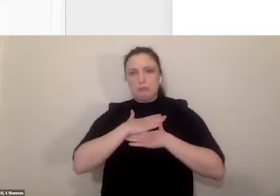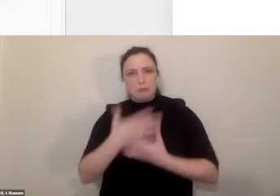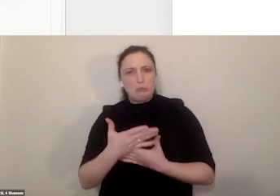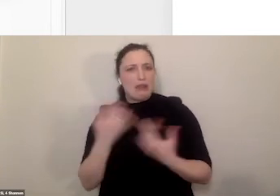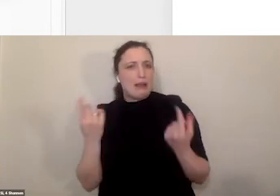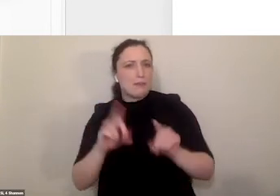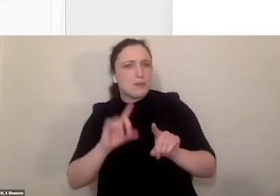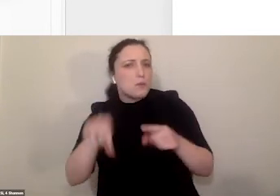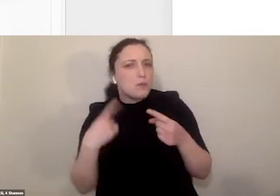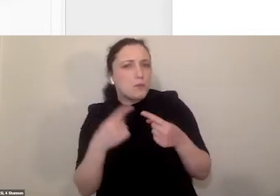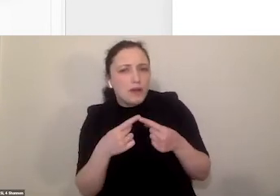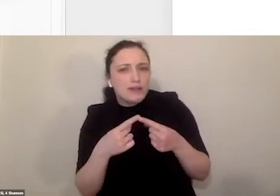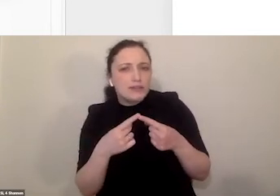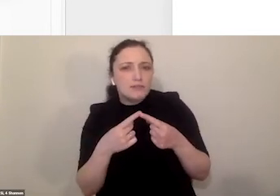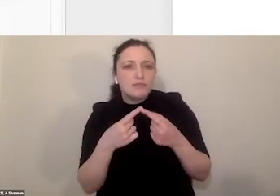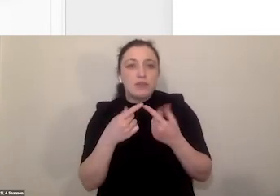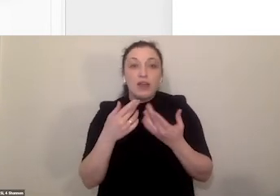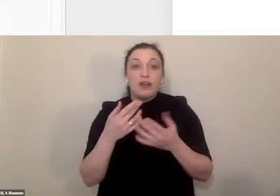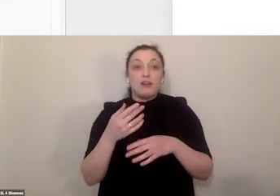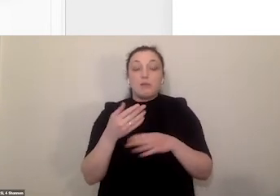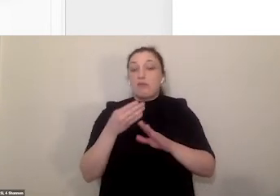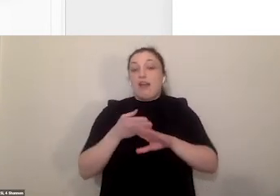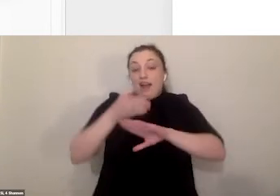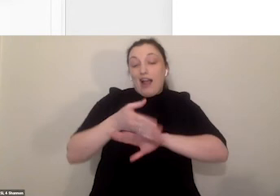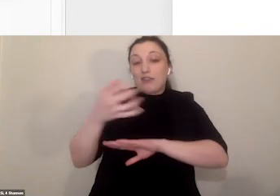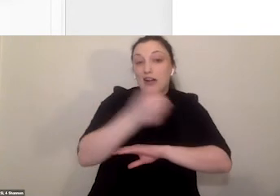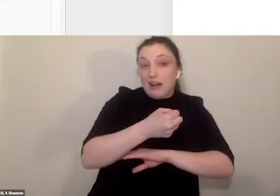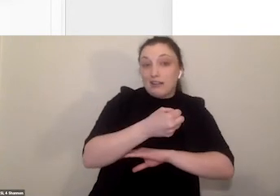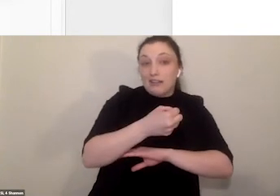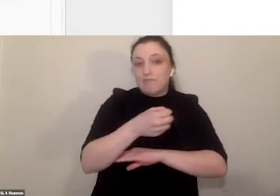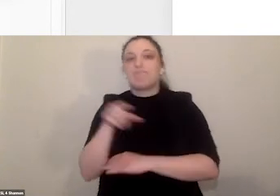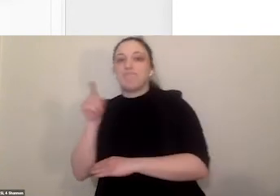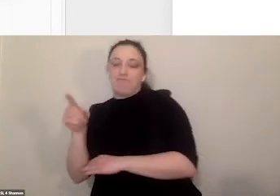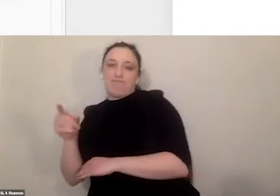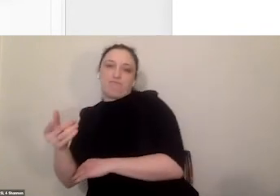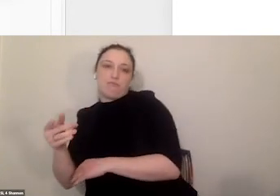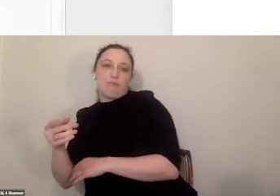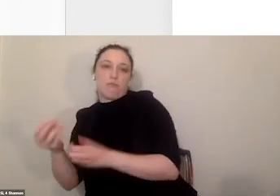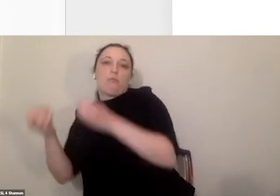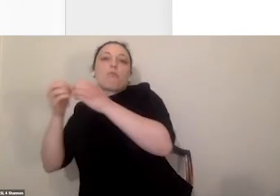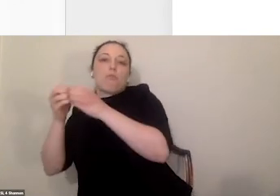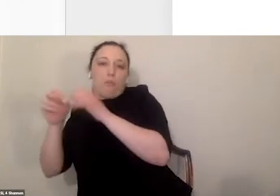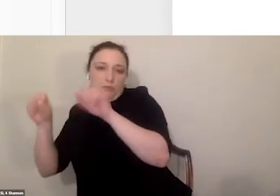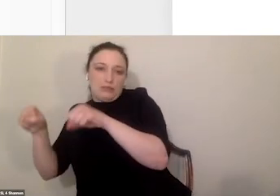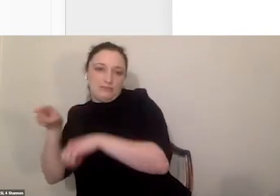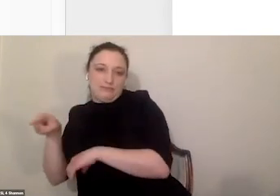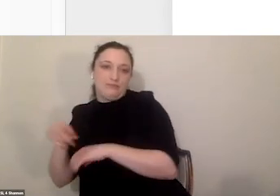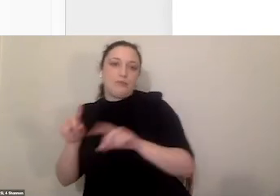employer already knew of the sight loss, which is the personal networking piece, was much more likely in the small to medium-sized employer than